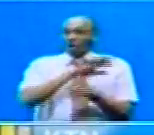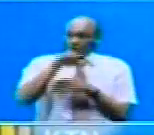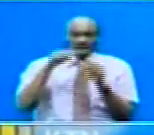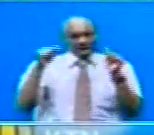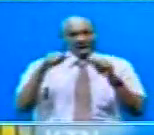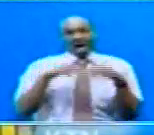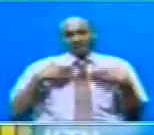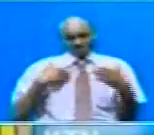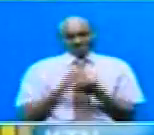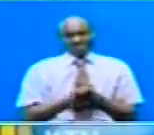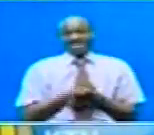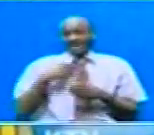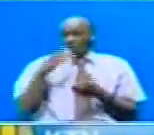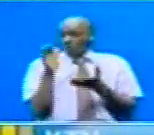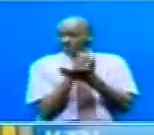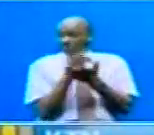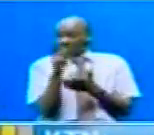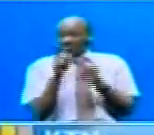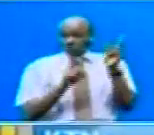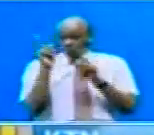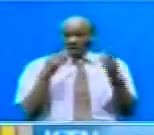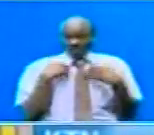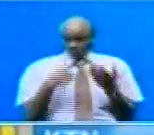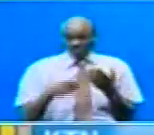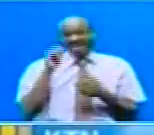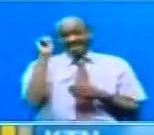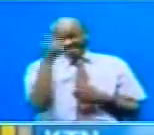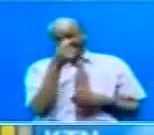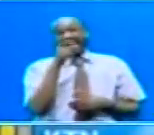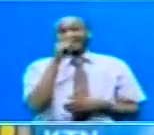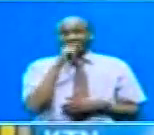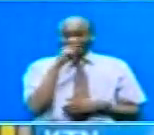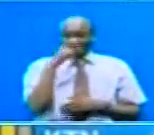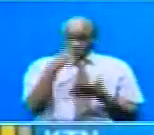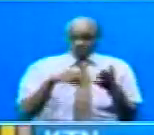to ensure tourism between the two countries continues thriving, Kenya and Tanzania have scrapped